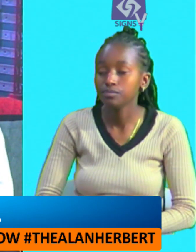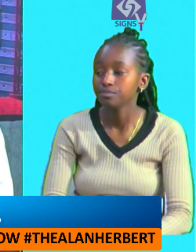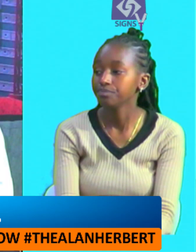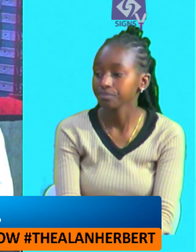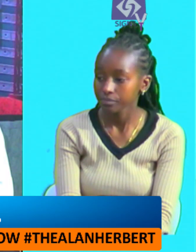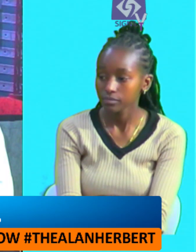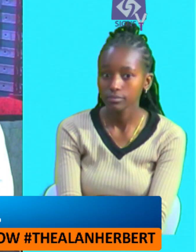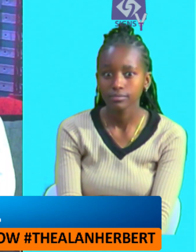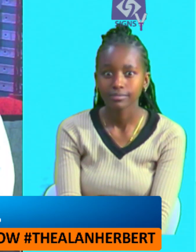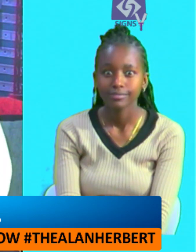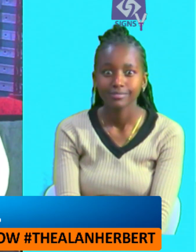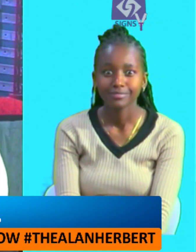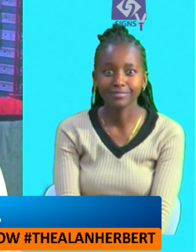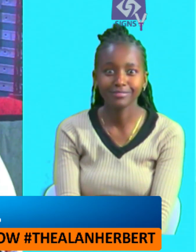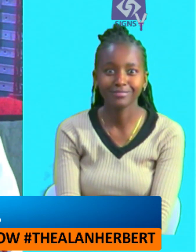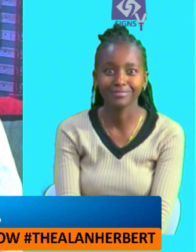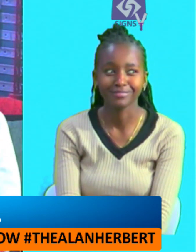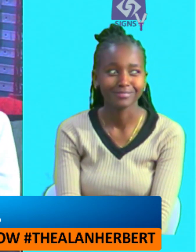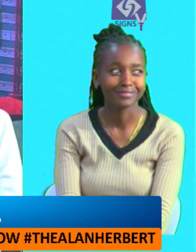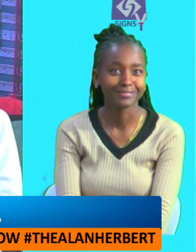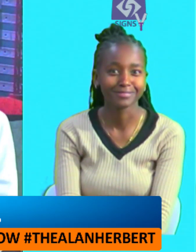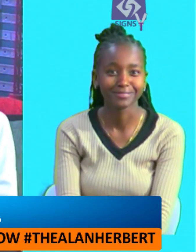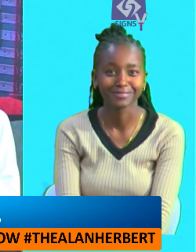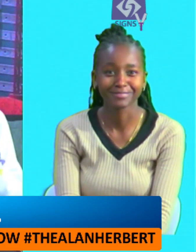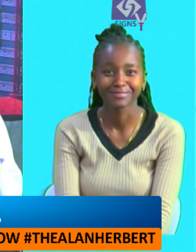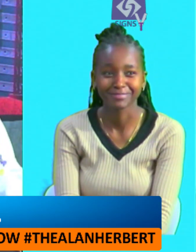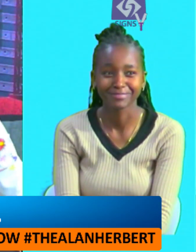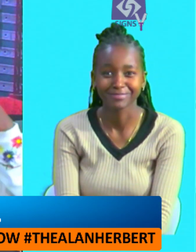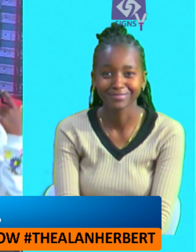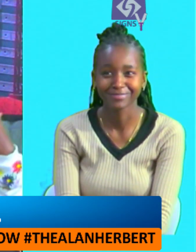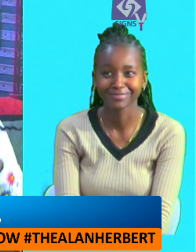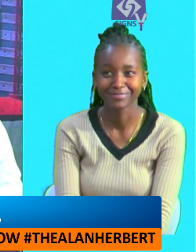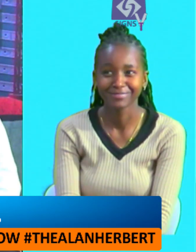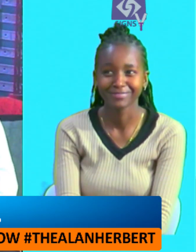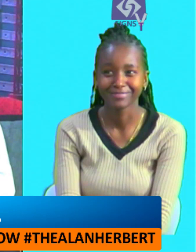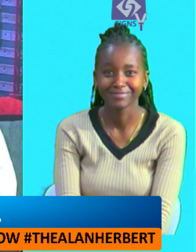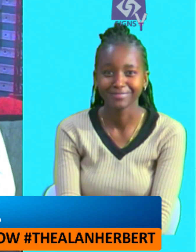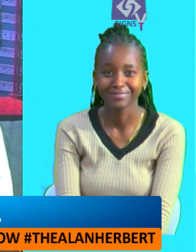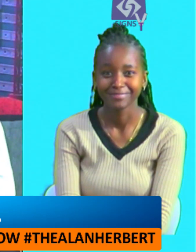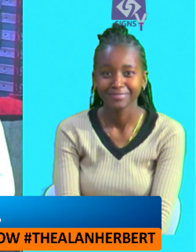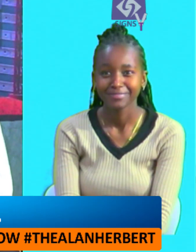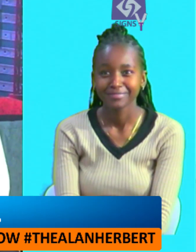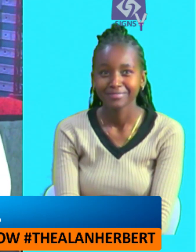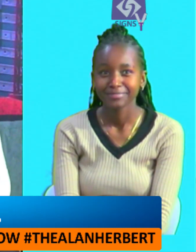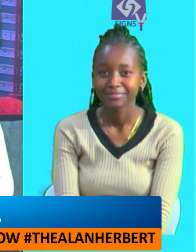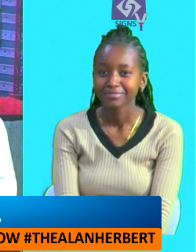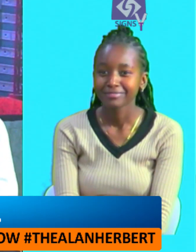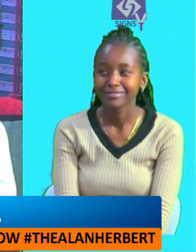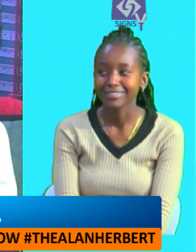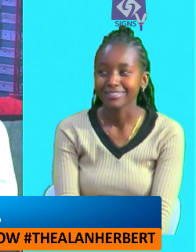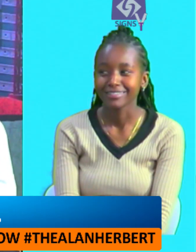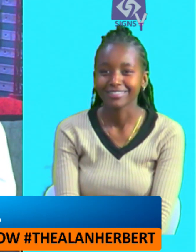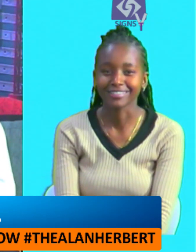a person, okay, not necessarily relating to self-love, but definitely affirmations, they go hand in hand